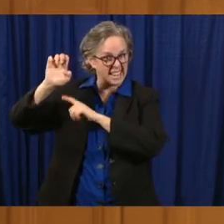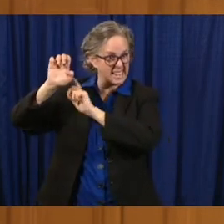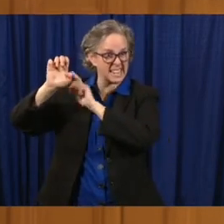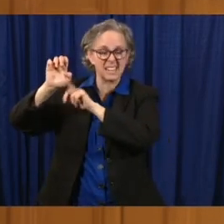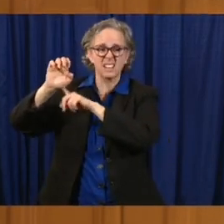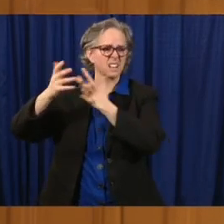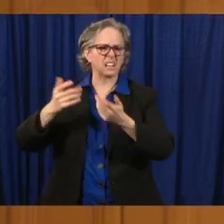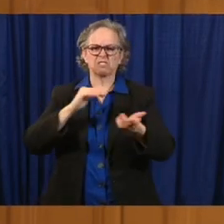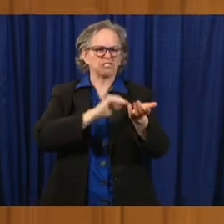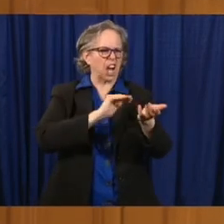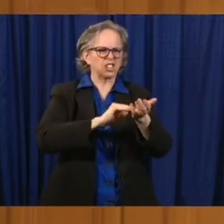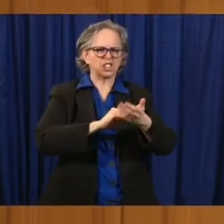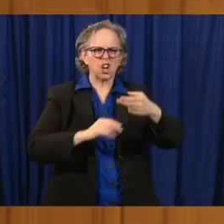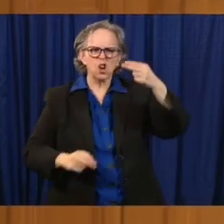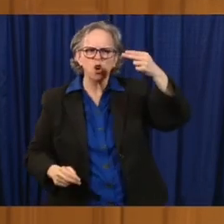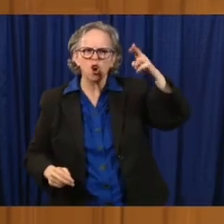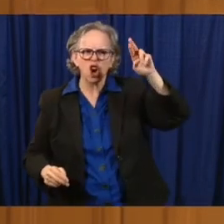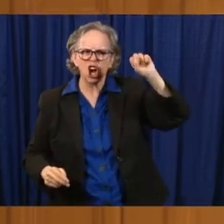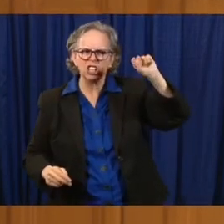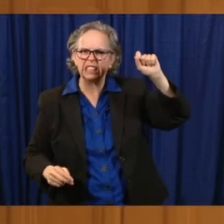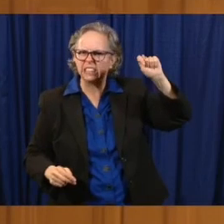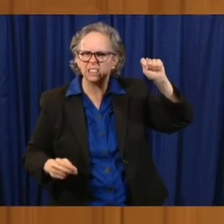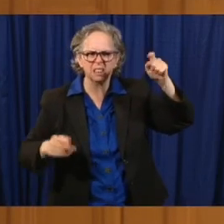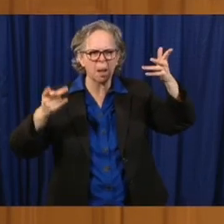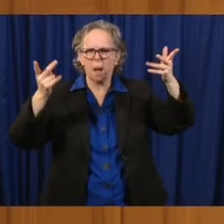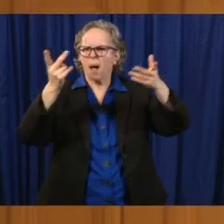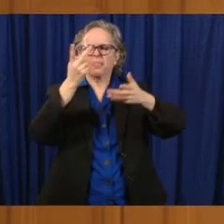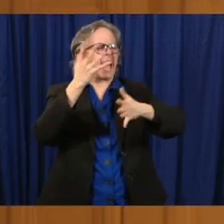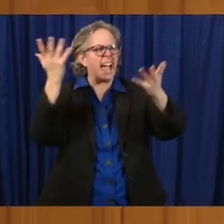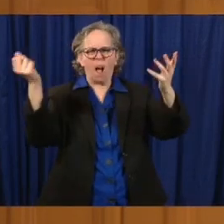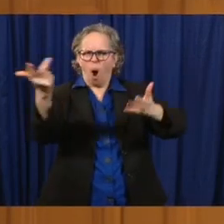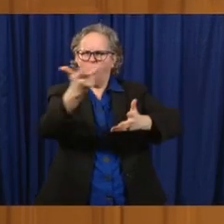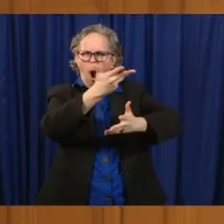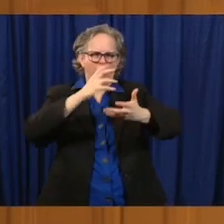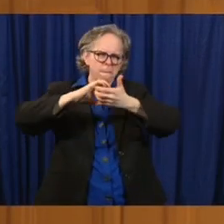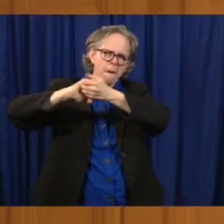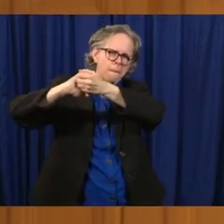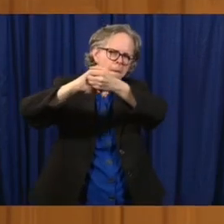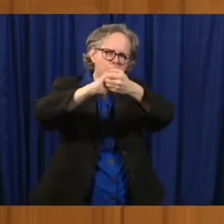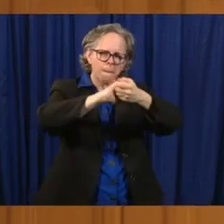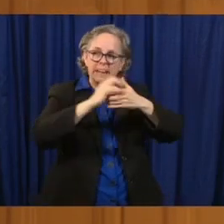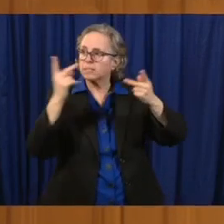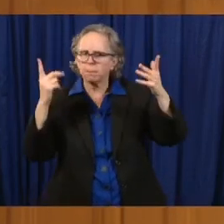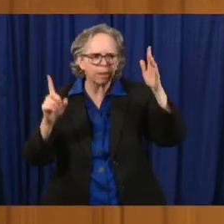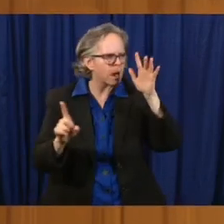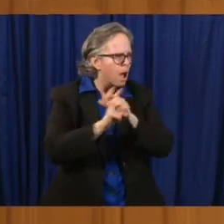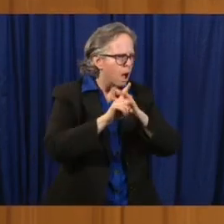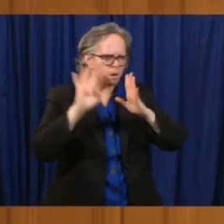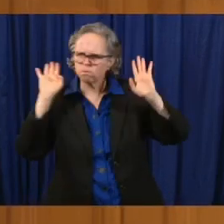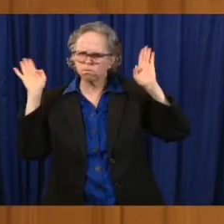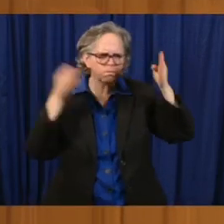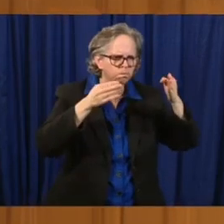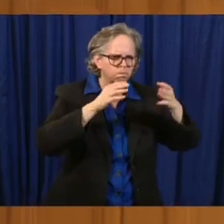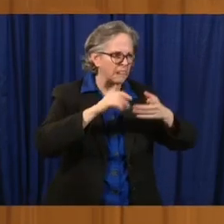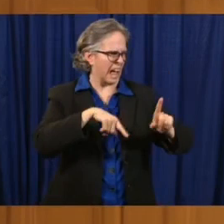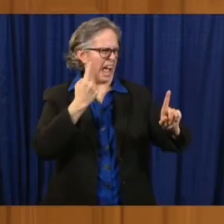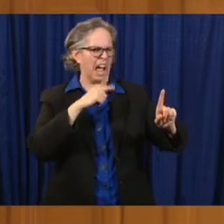of Infectious Diseases. So whenever there's an outbreak in a high-risk area like this, the local health departments